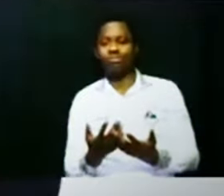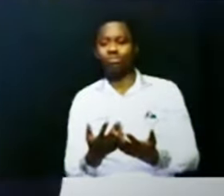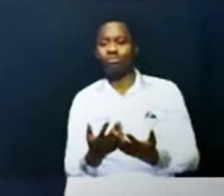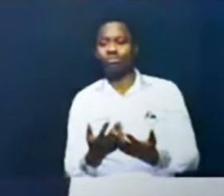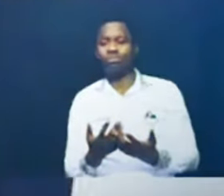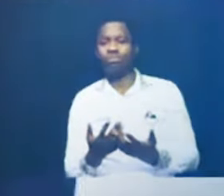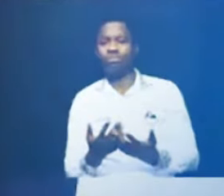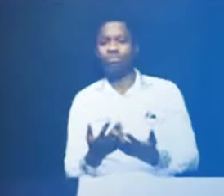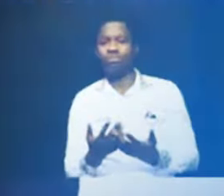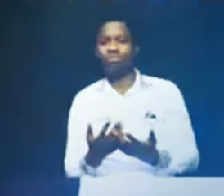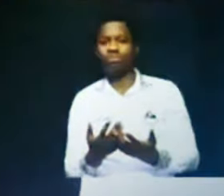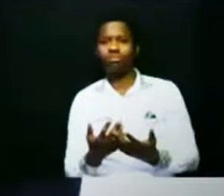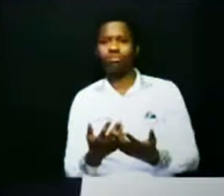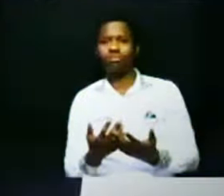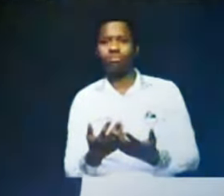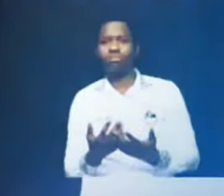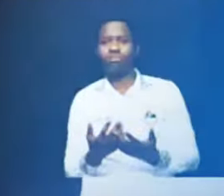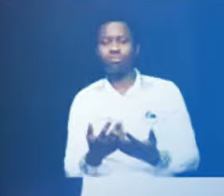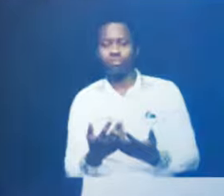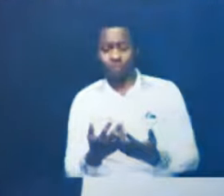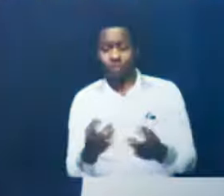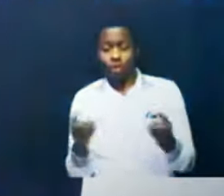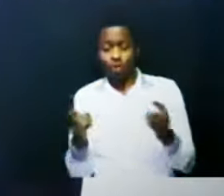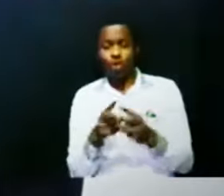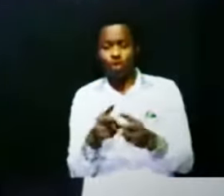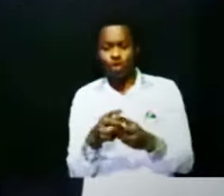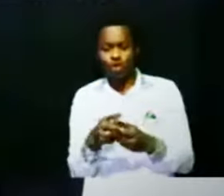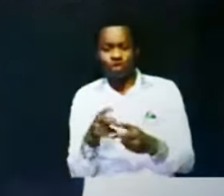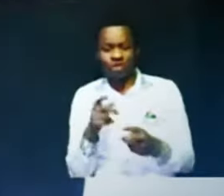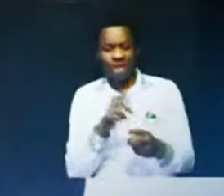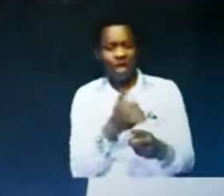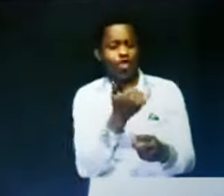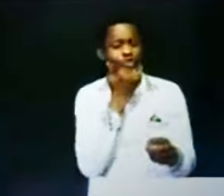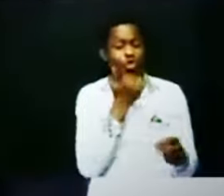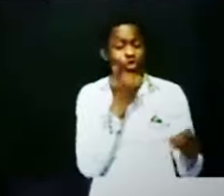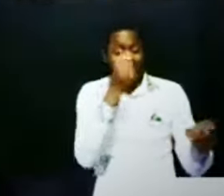is not directly against Absalom.